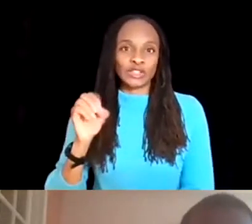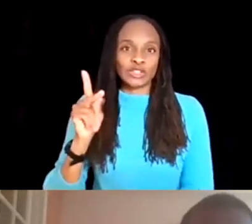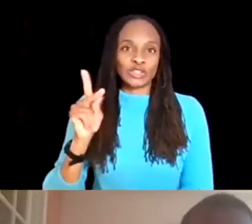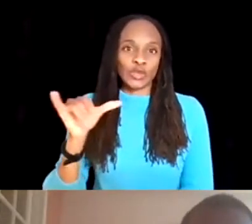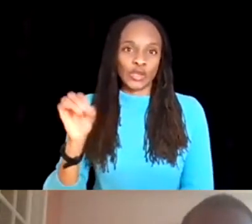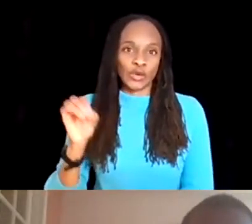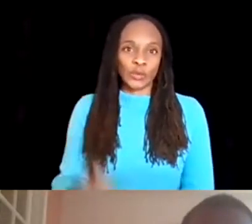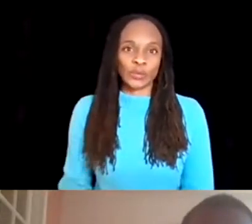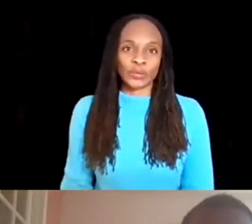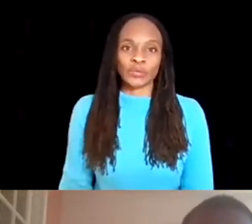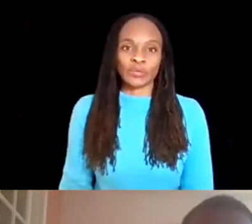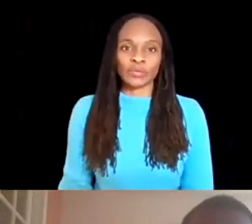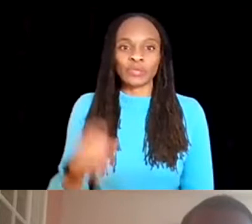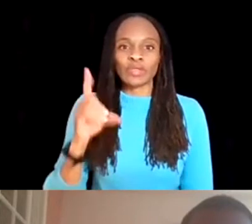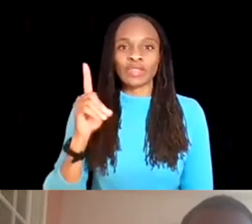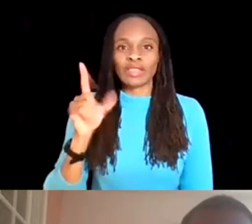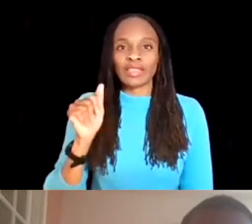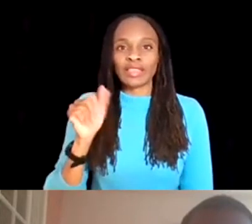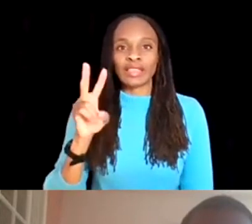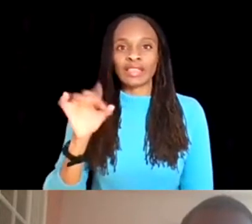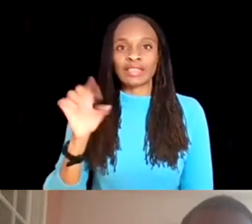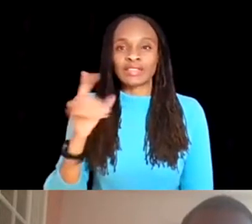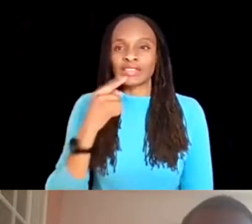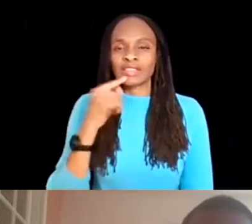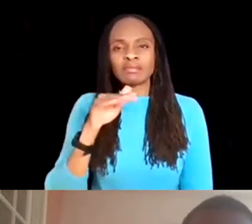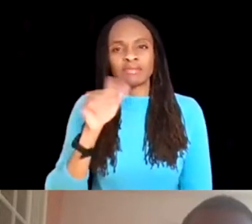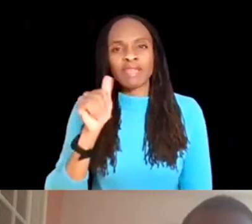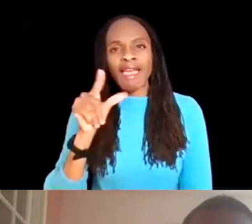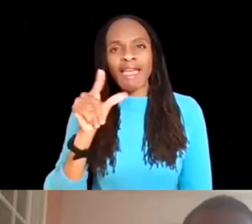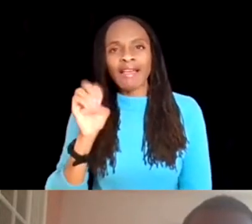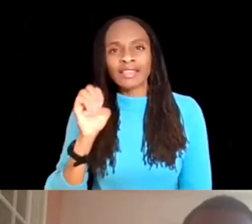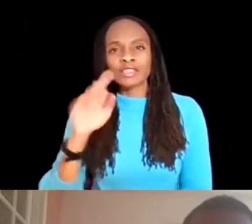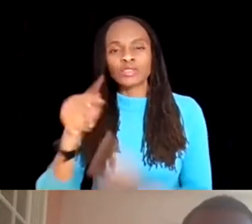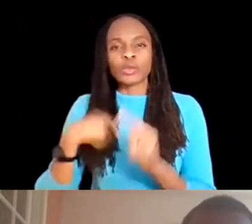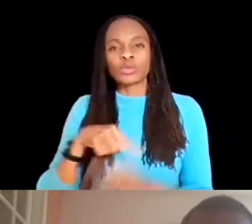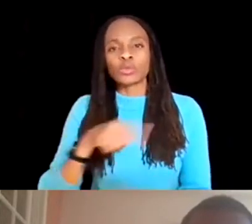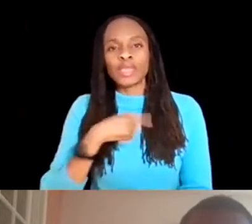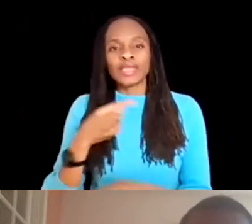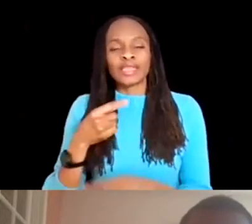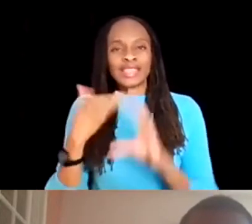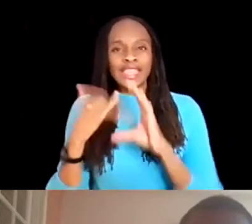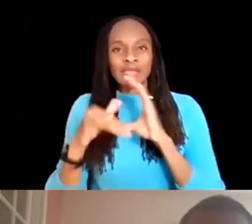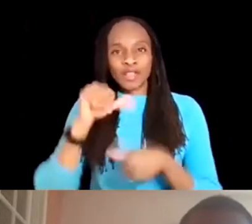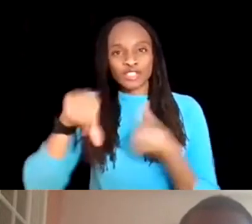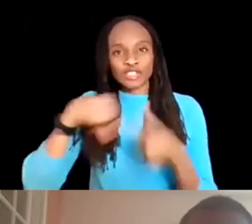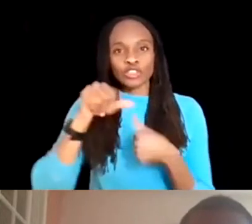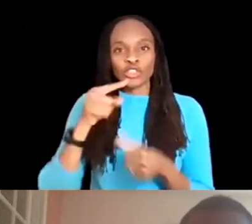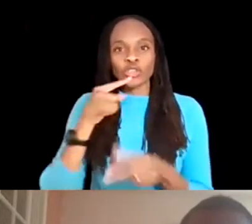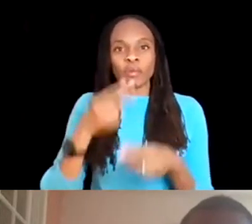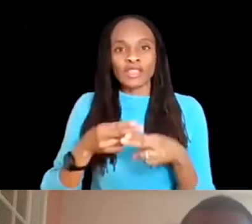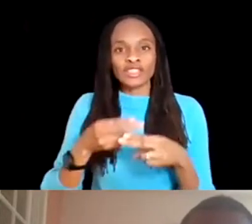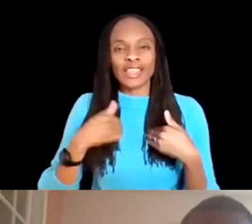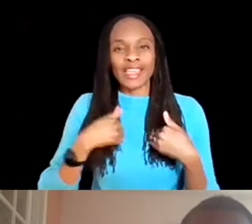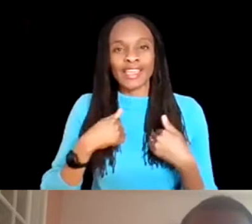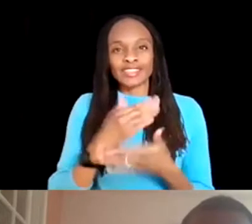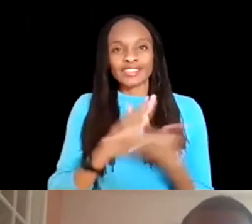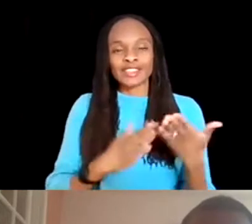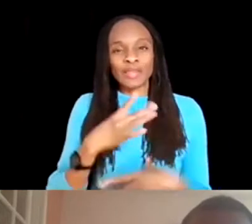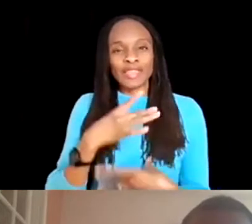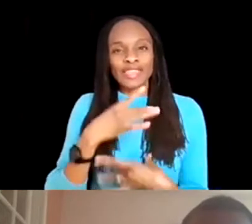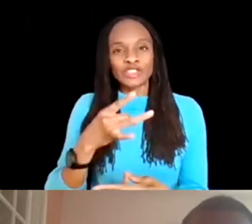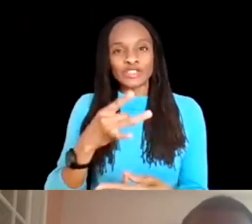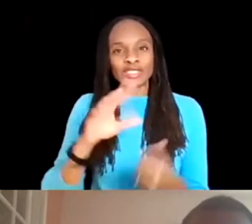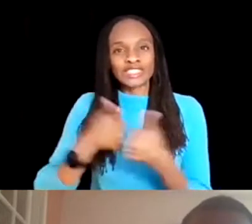And Alice, when we had emailed each other, you had mentioned that there were some interesting challenges trying to